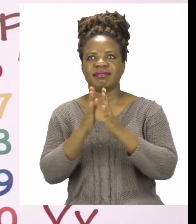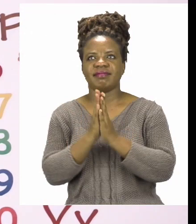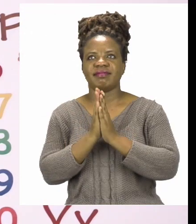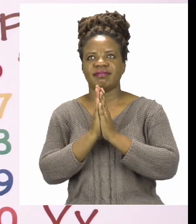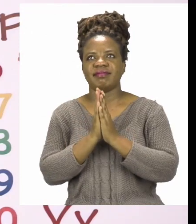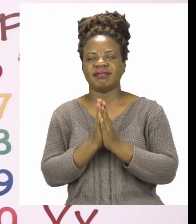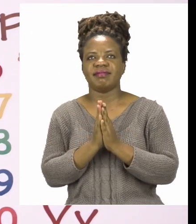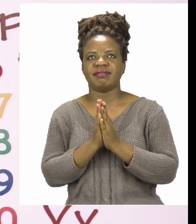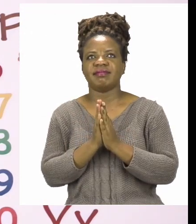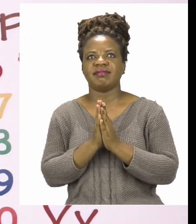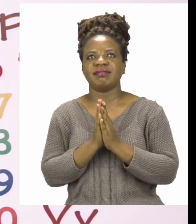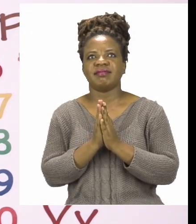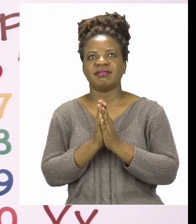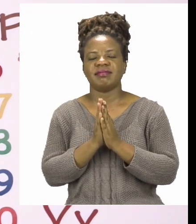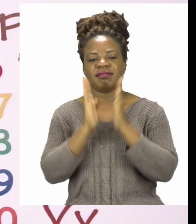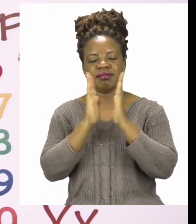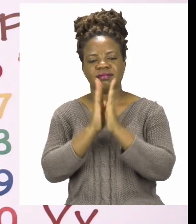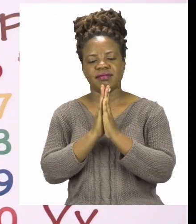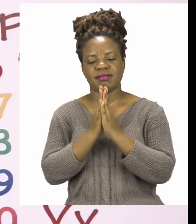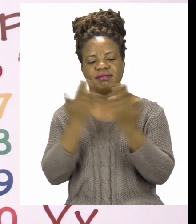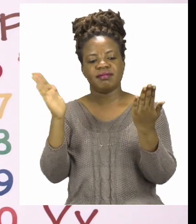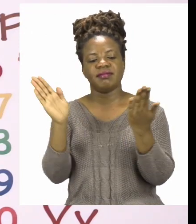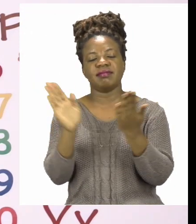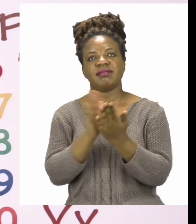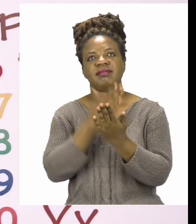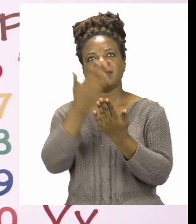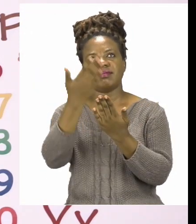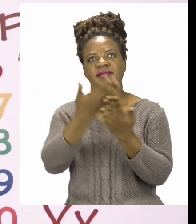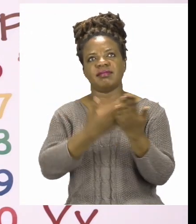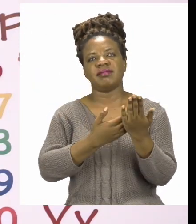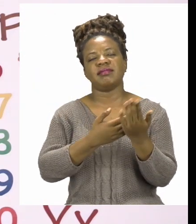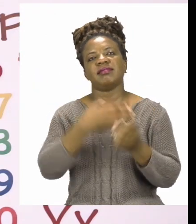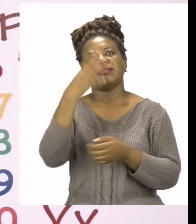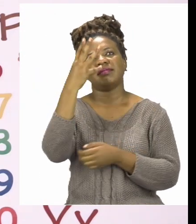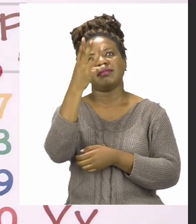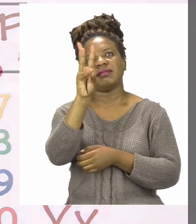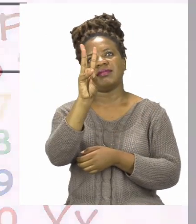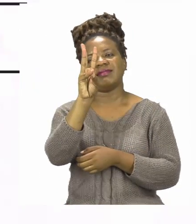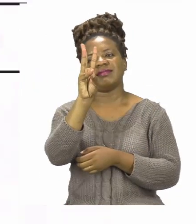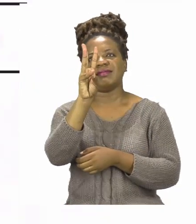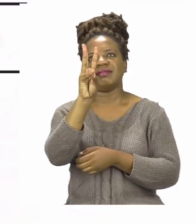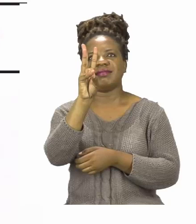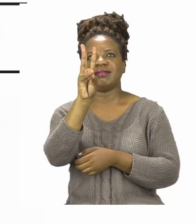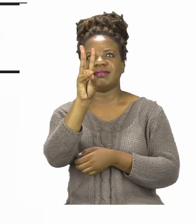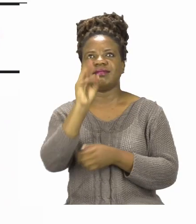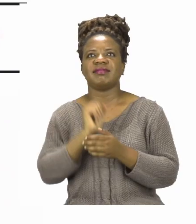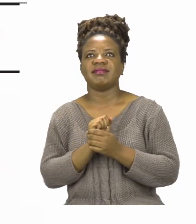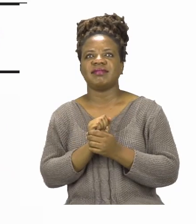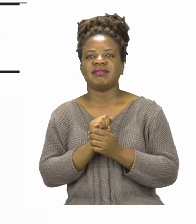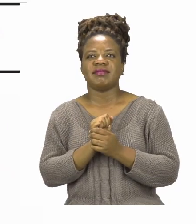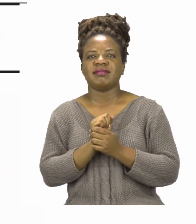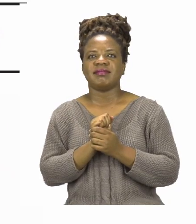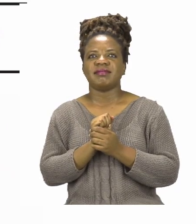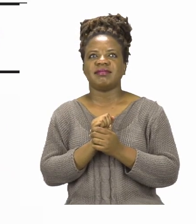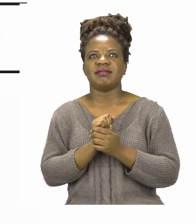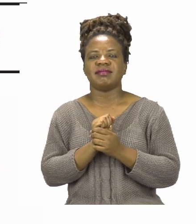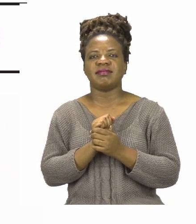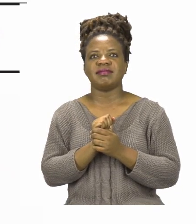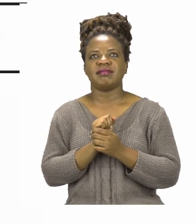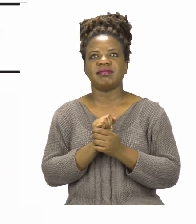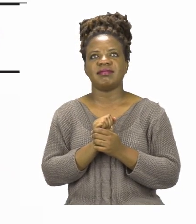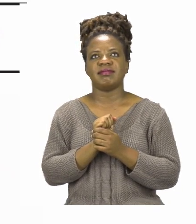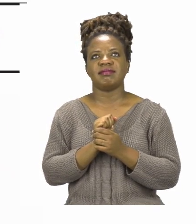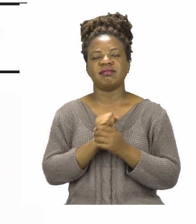Now, boys and girls, let us start our lesson by going to page 6. On page 6, we are going to be doing